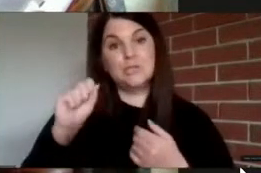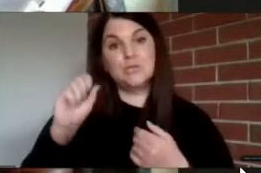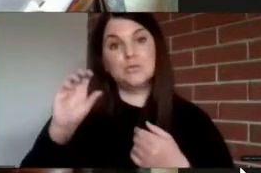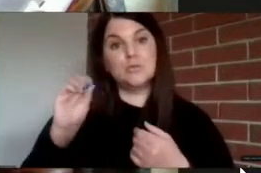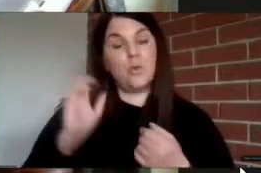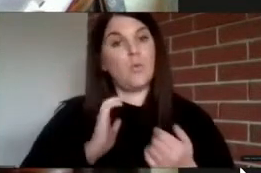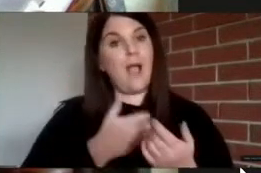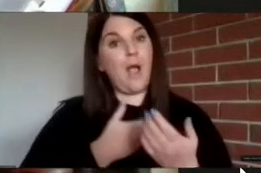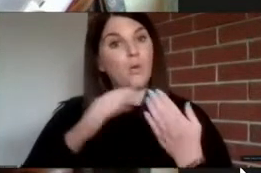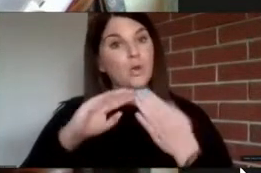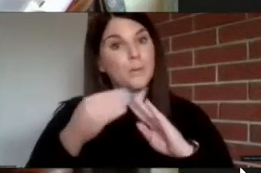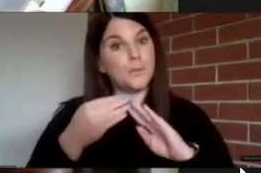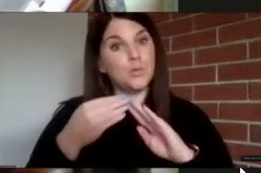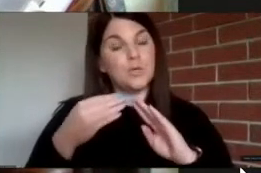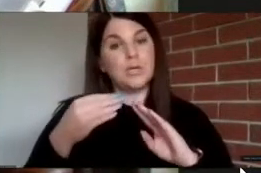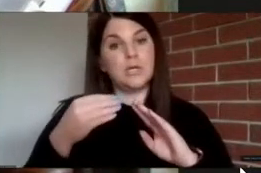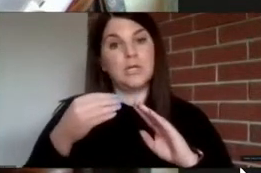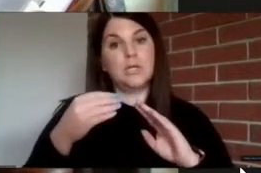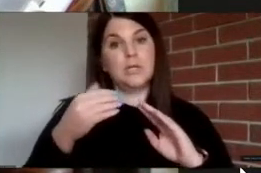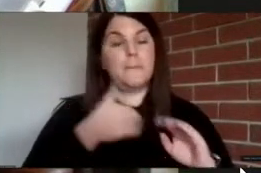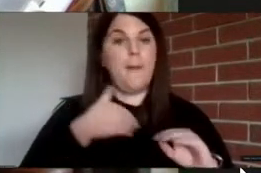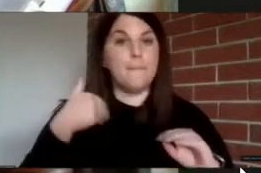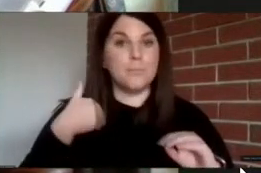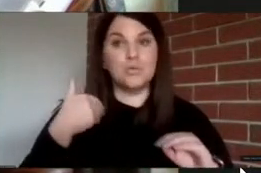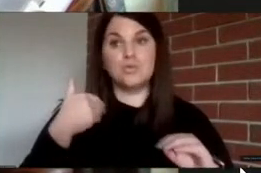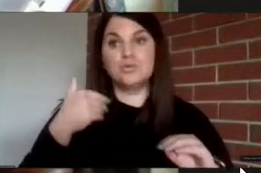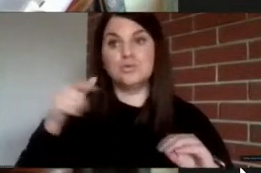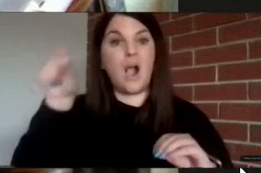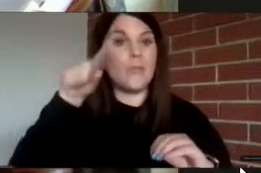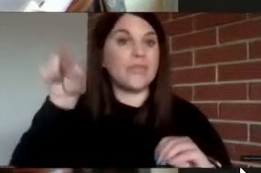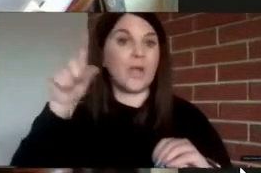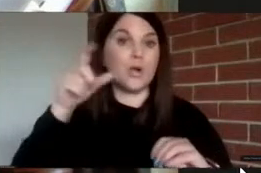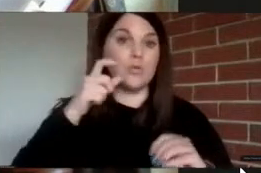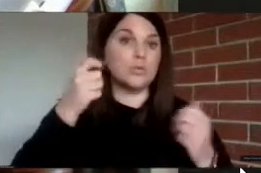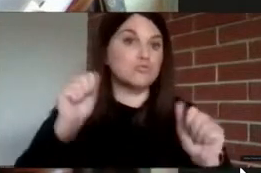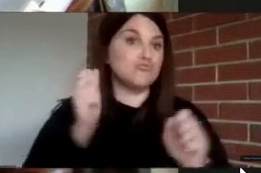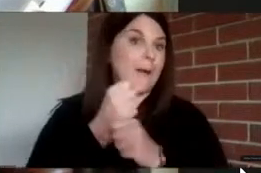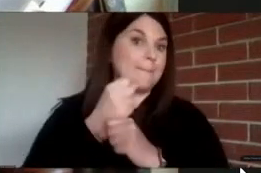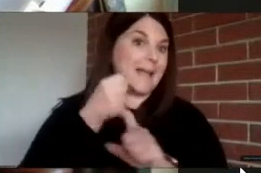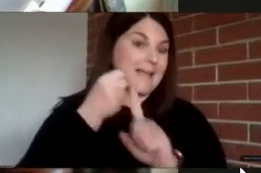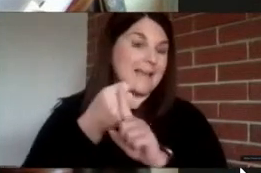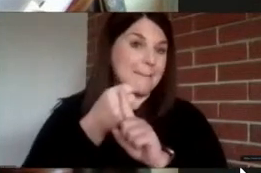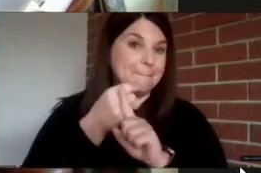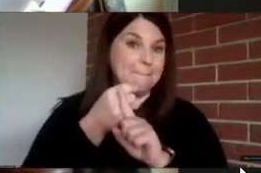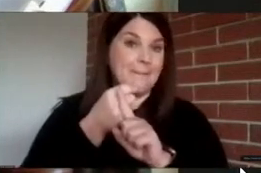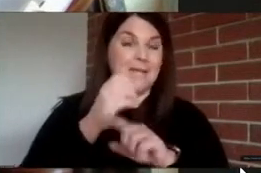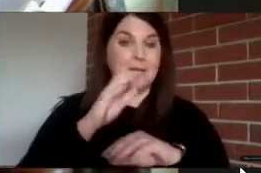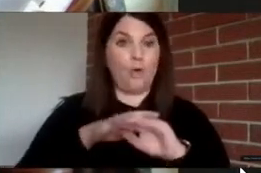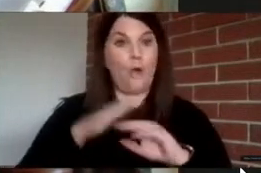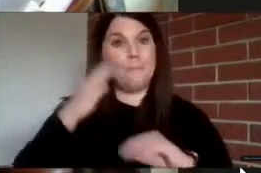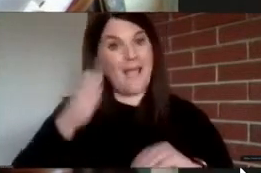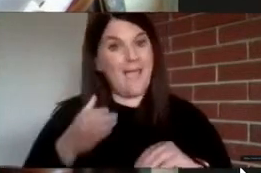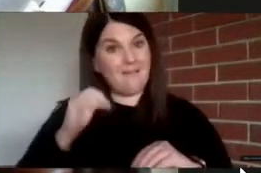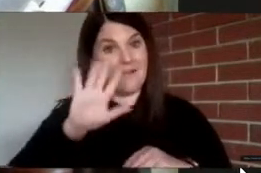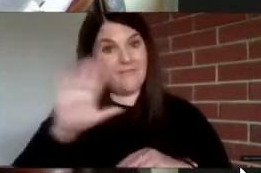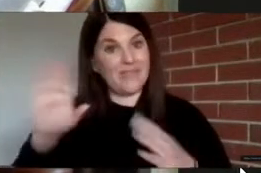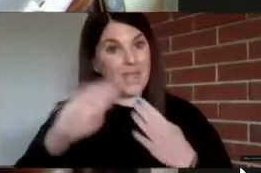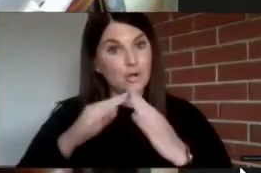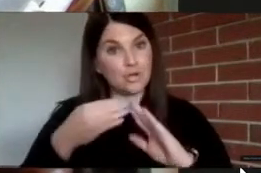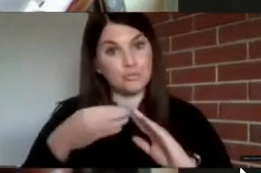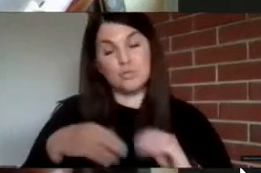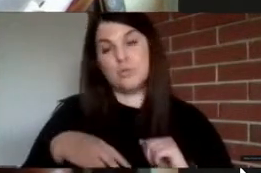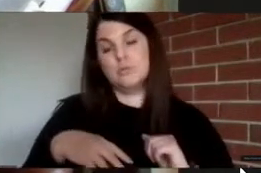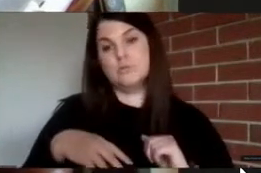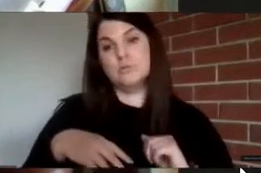our community members out there that are trying to make an impact on behalf of their communities. And these